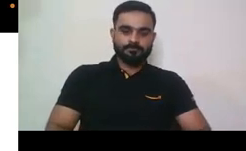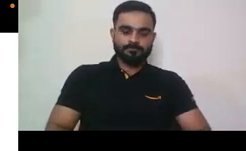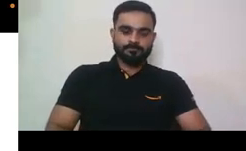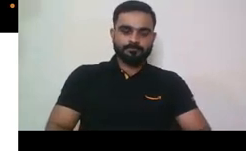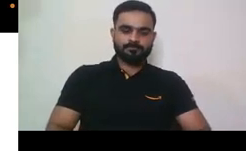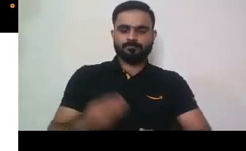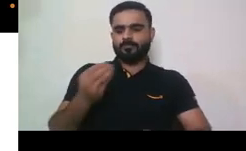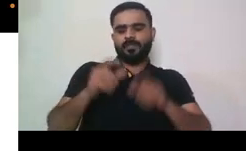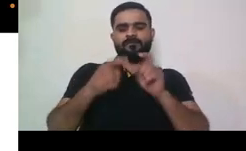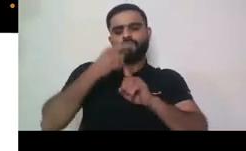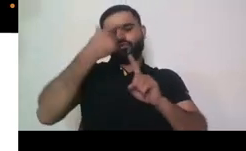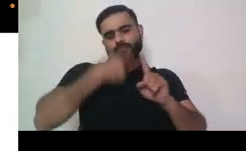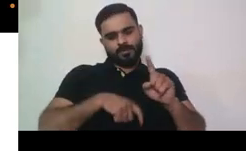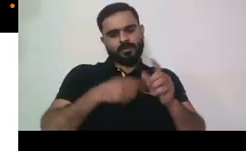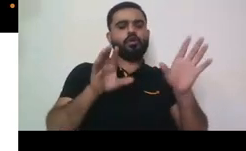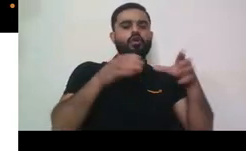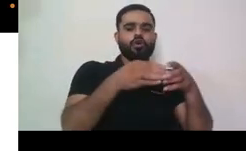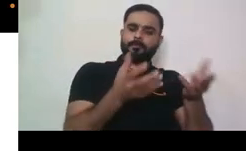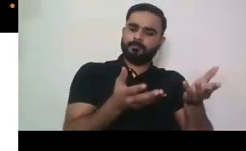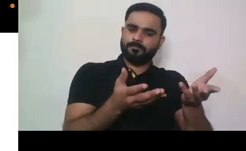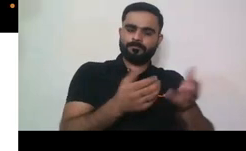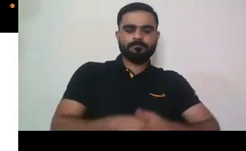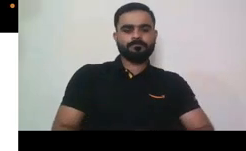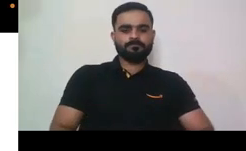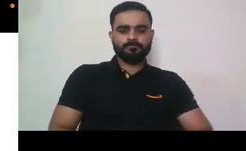Some can be individual as well, group.